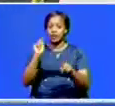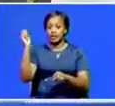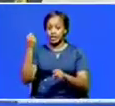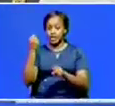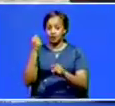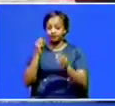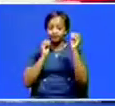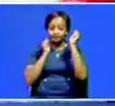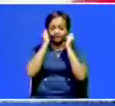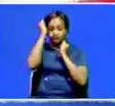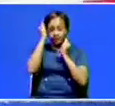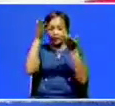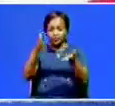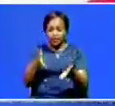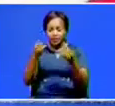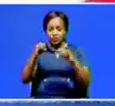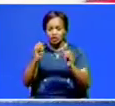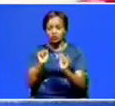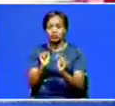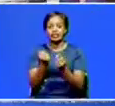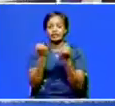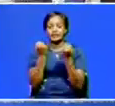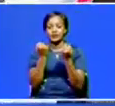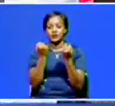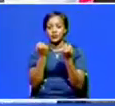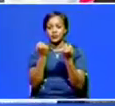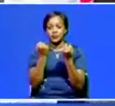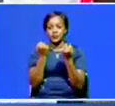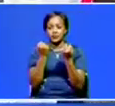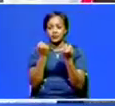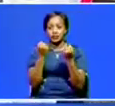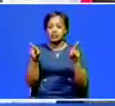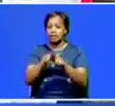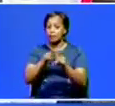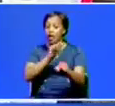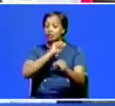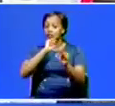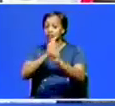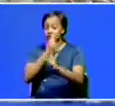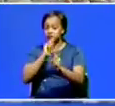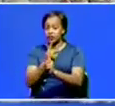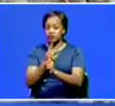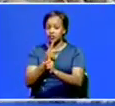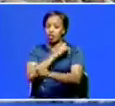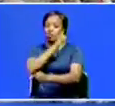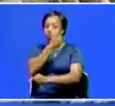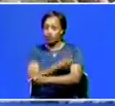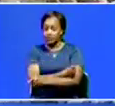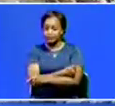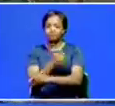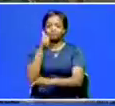Unit made any meaningful headway in the operation. Authorities remain tight-lipped on